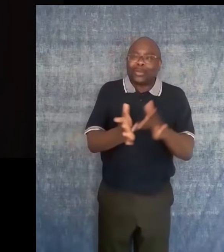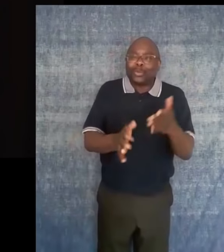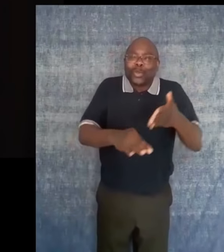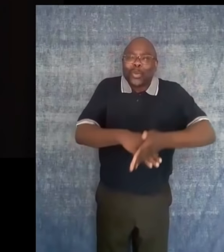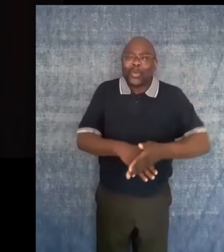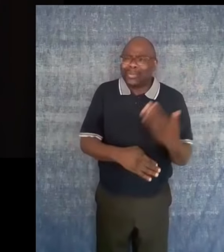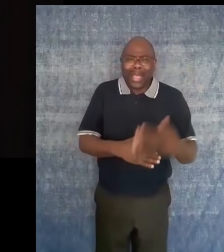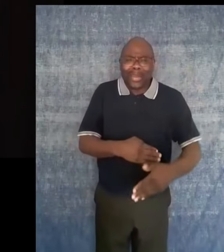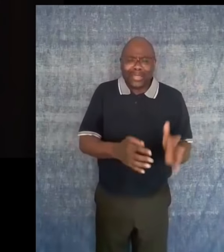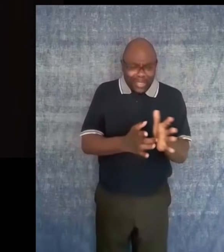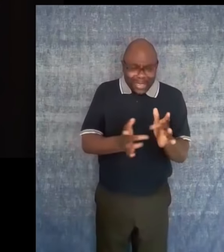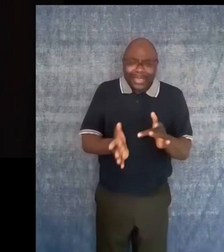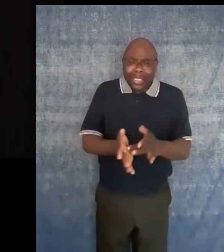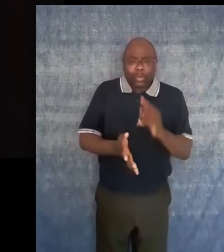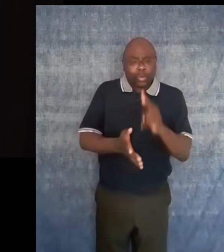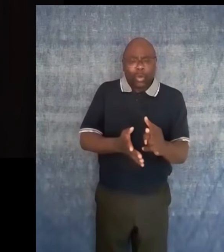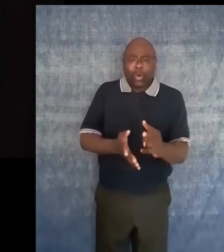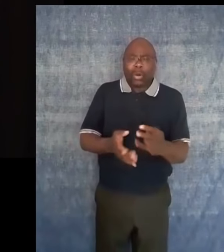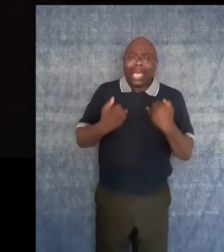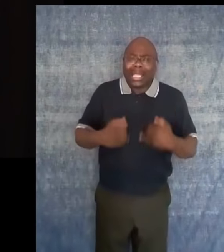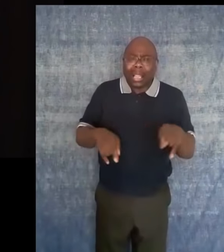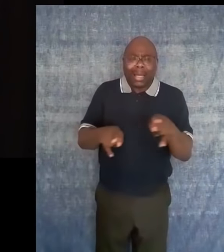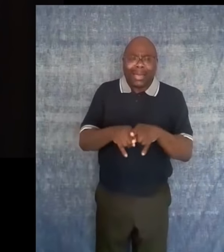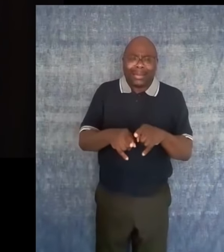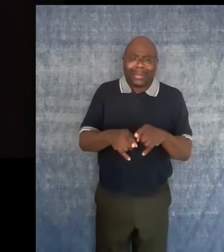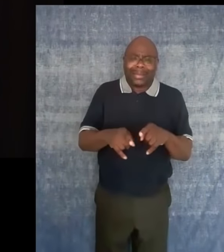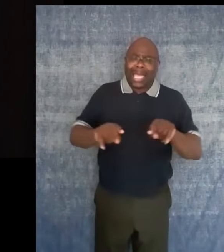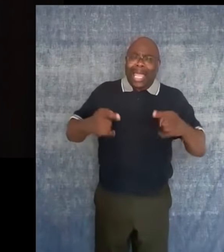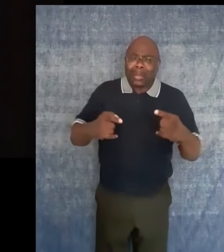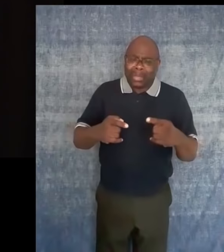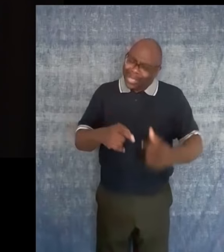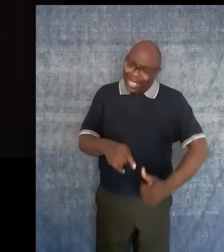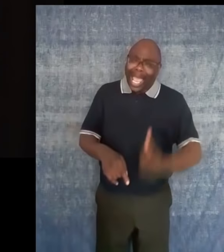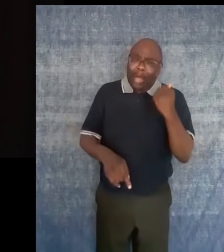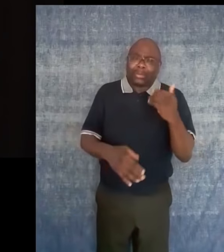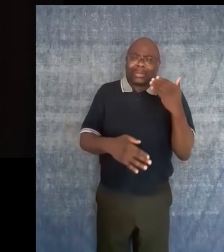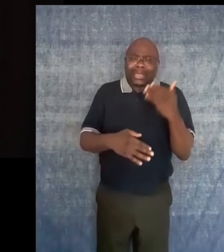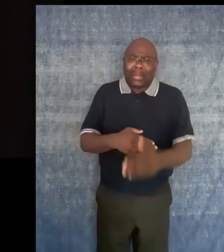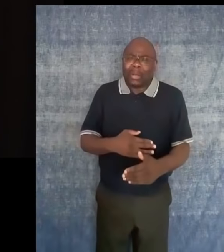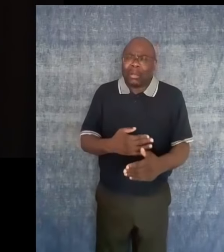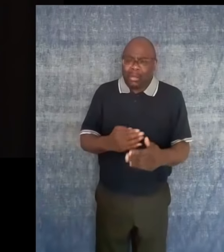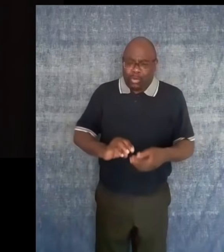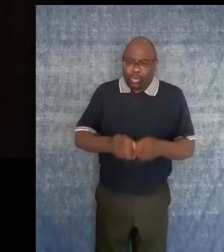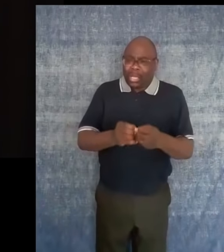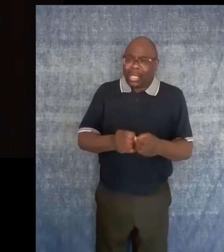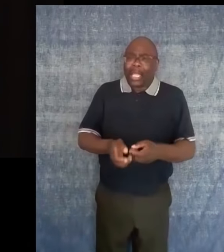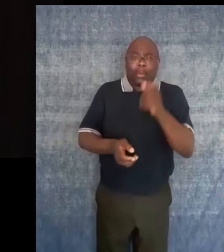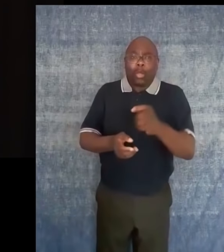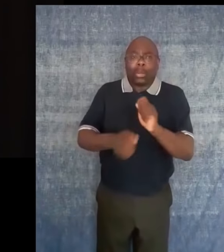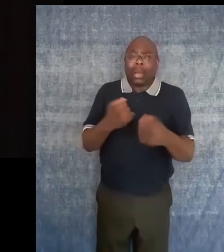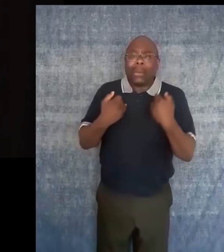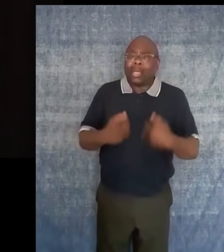do. Jesus saw sickness as an enemy, and he always cast it out. He never caused anybody to be